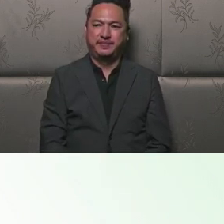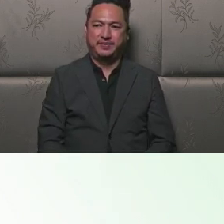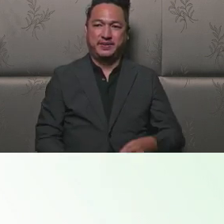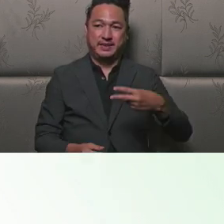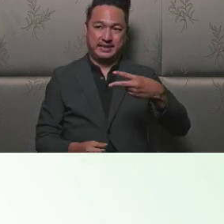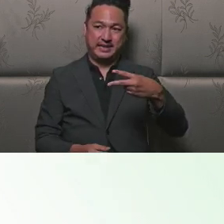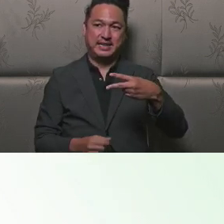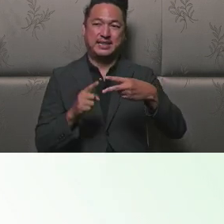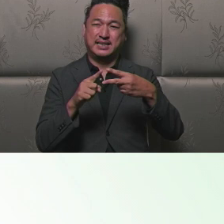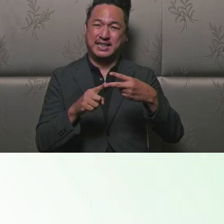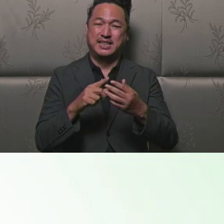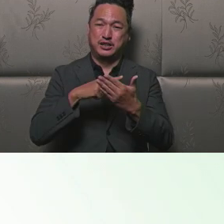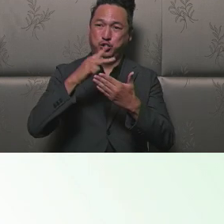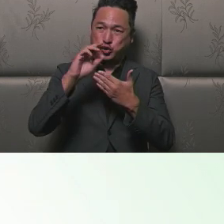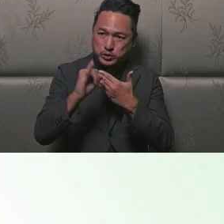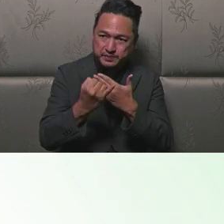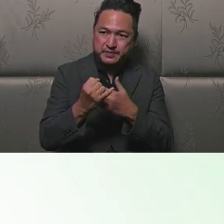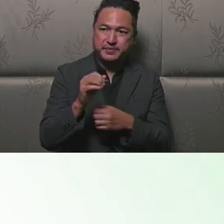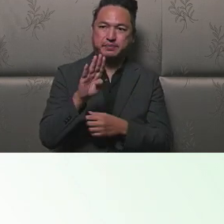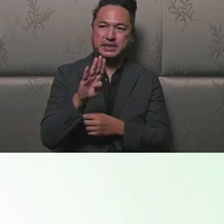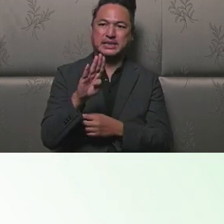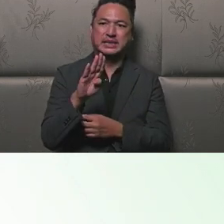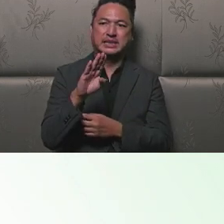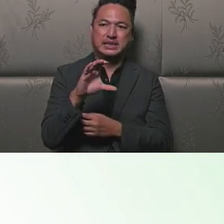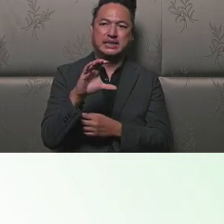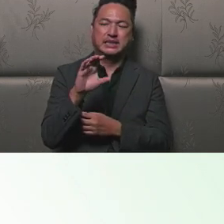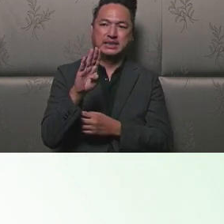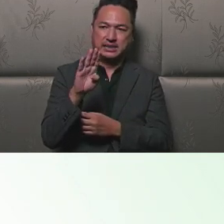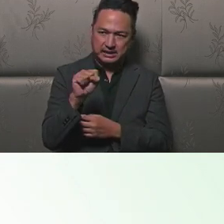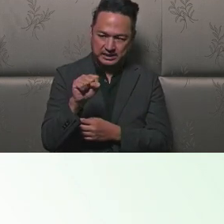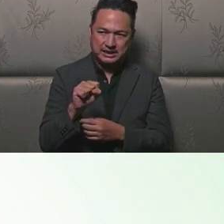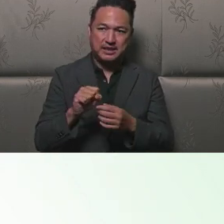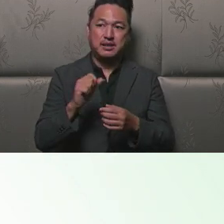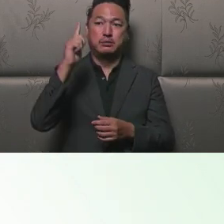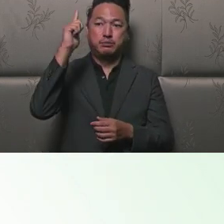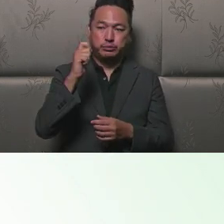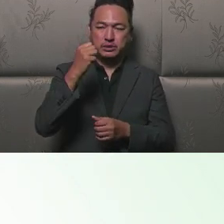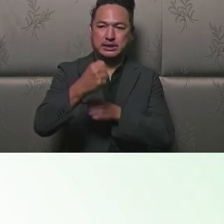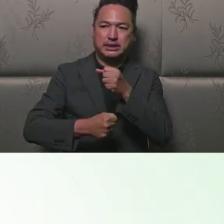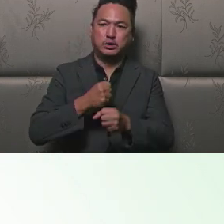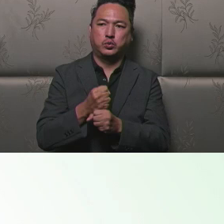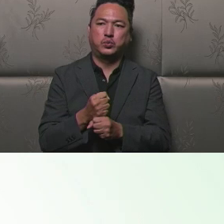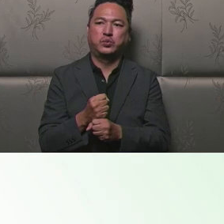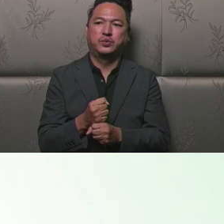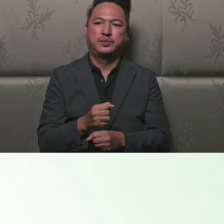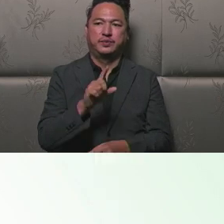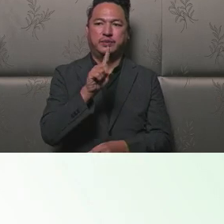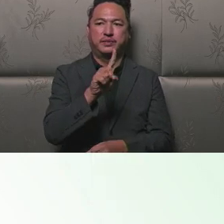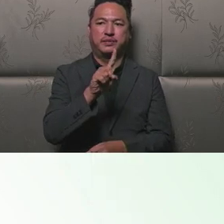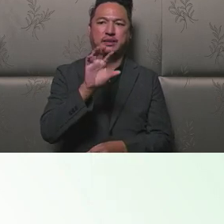this scheme started in 1990 with the law being set in April of 1990.